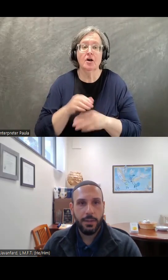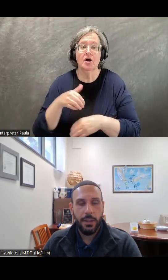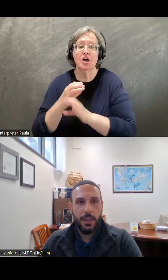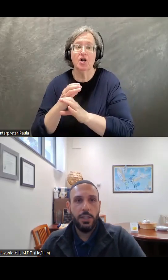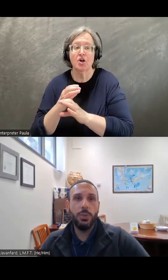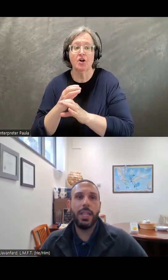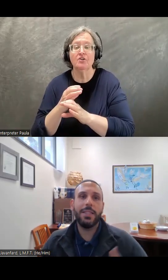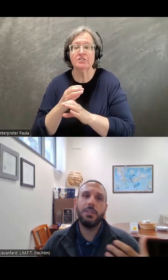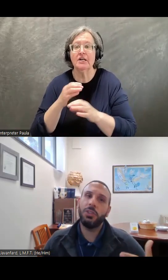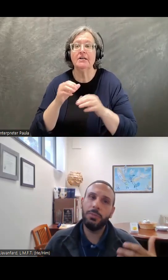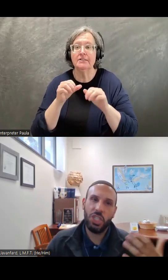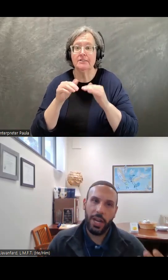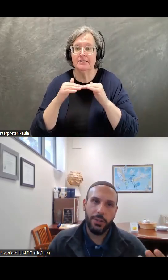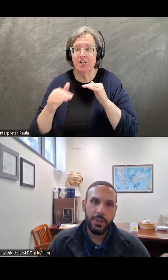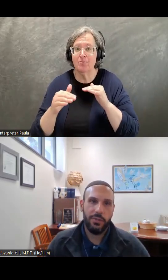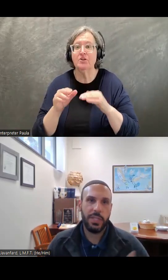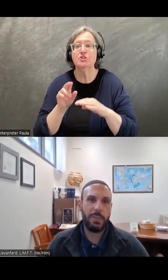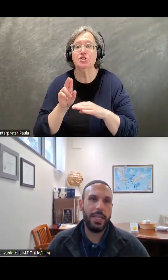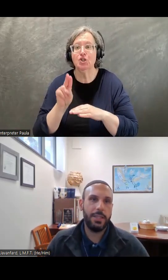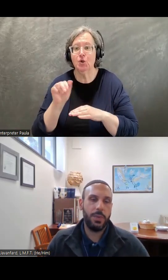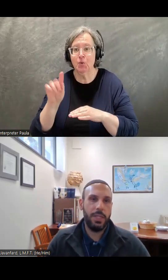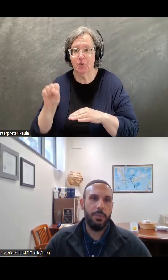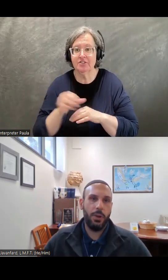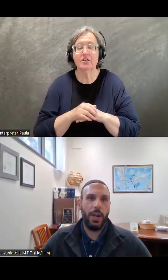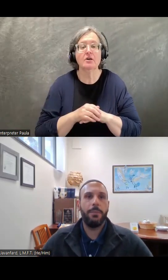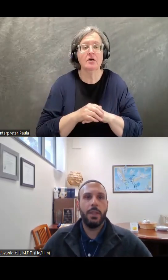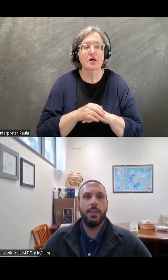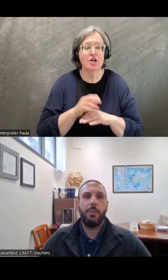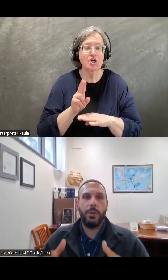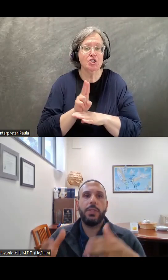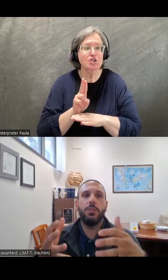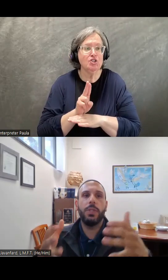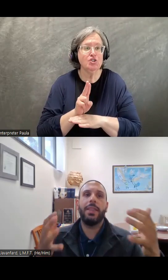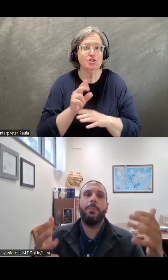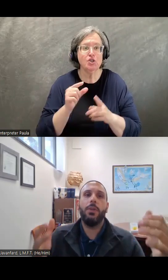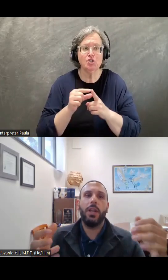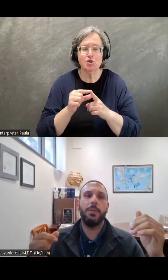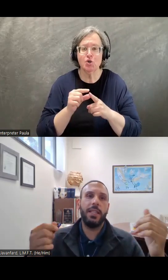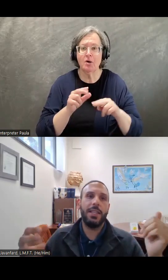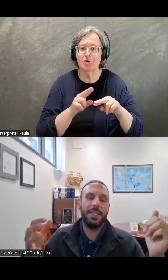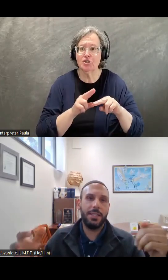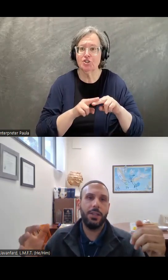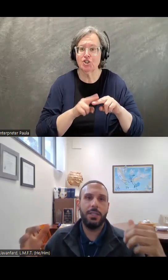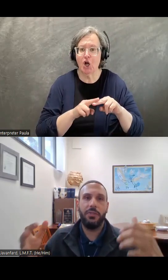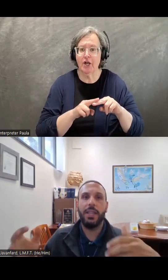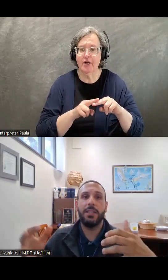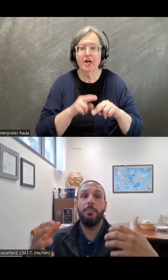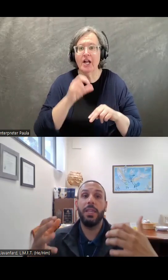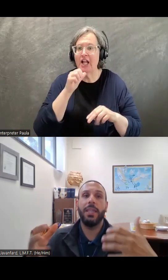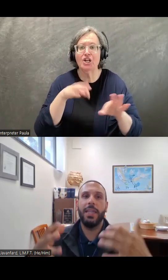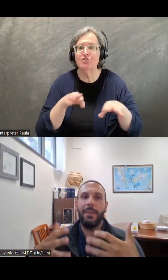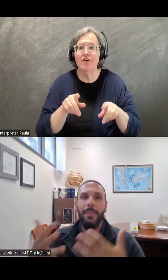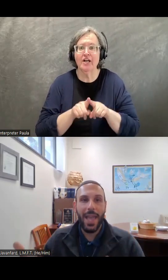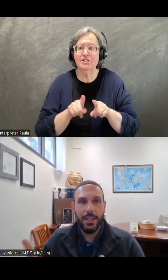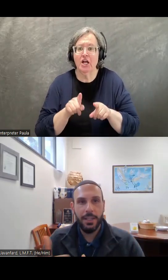CSCs, utilize the term chairs for the space that's within the program. So a person who is in that program is not necessarily defined as